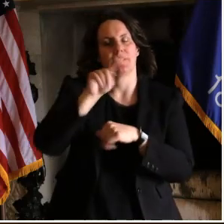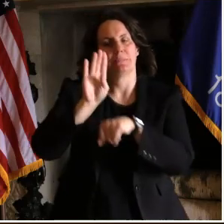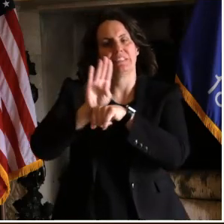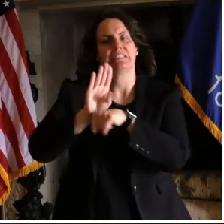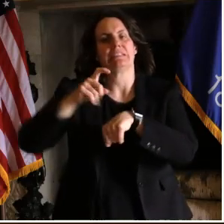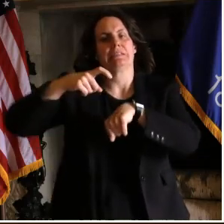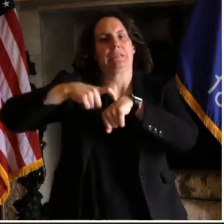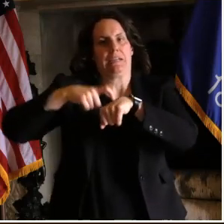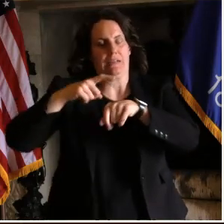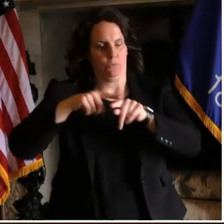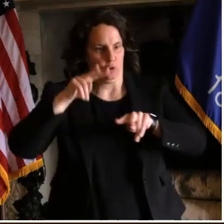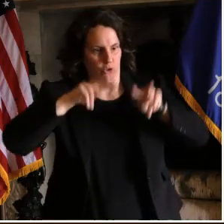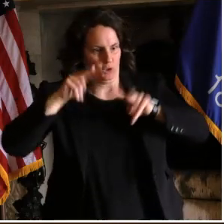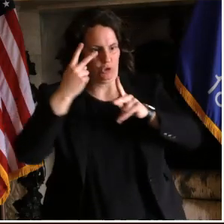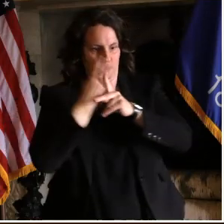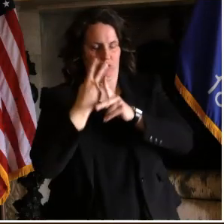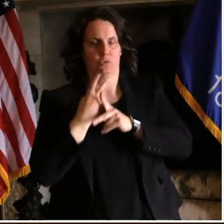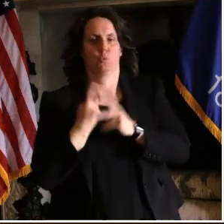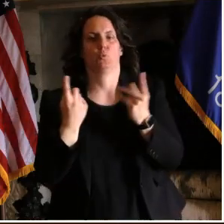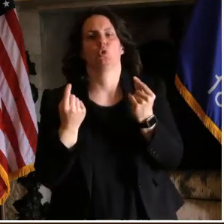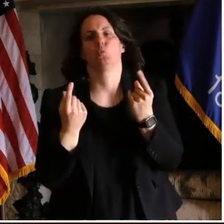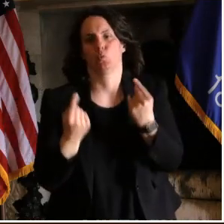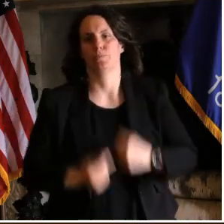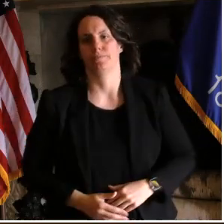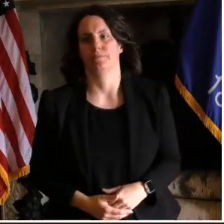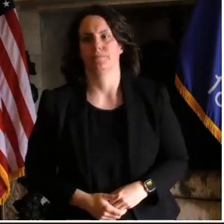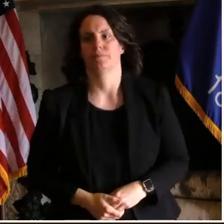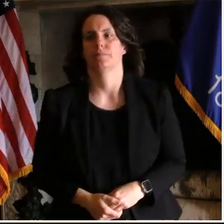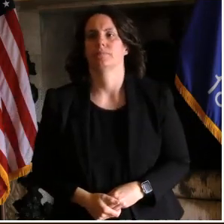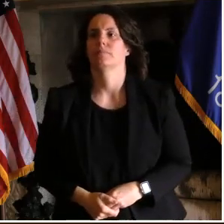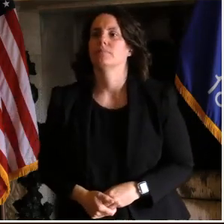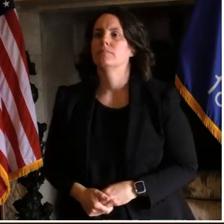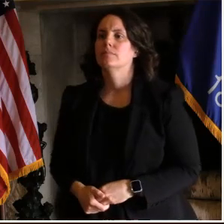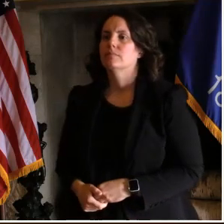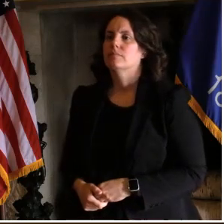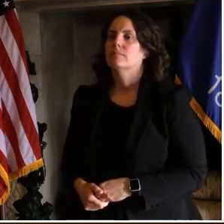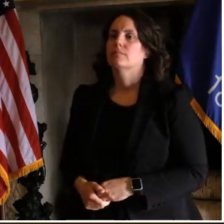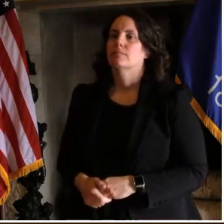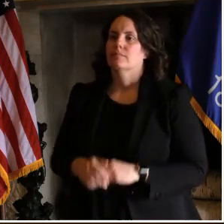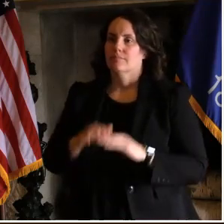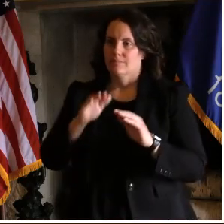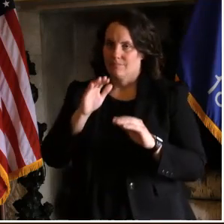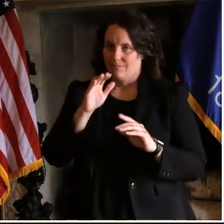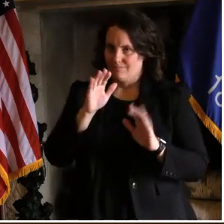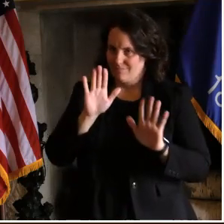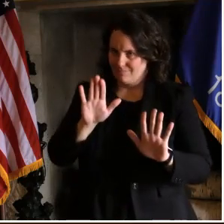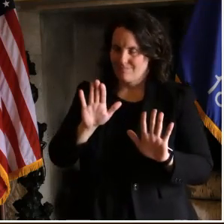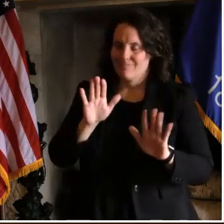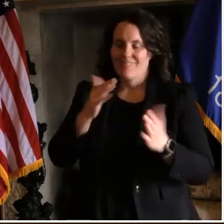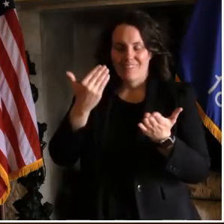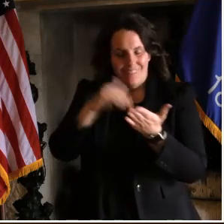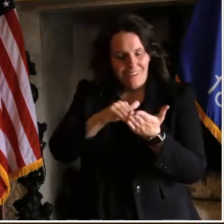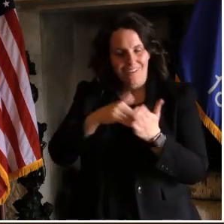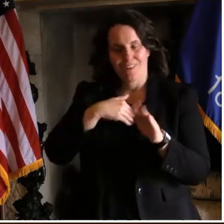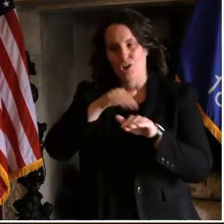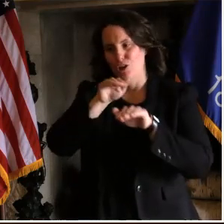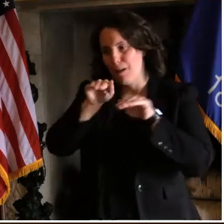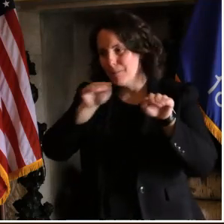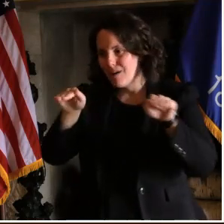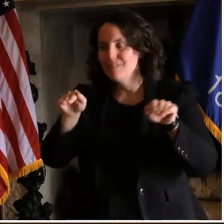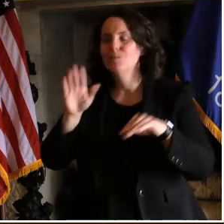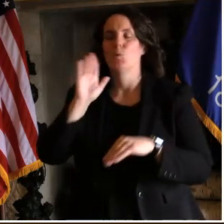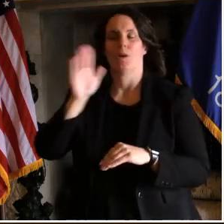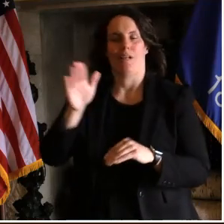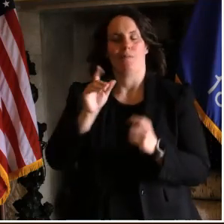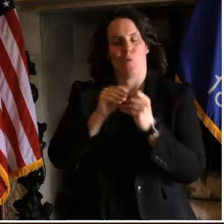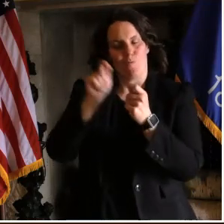a reminder that we will have the full details of Safer at Home available tomorrow. To Sarah Thompson from WBAY in Green Bay.